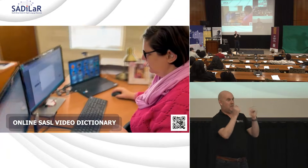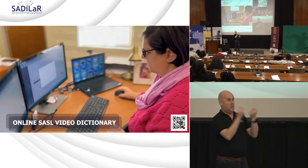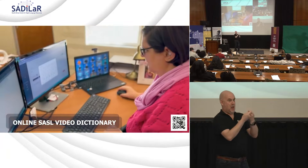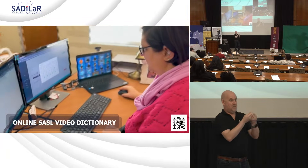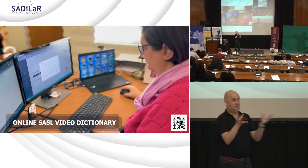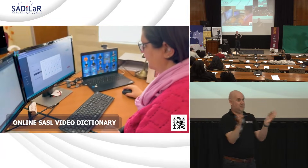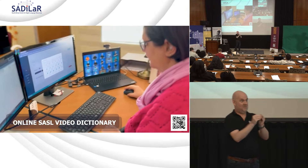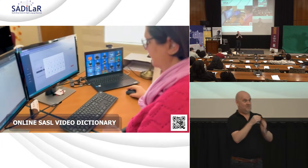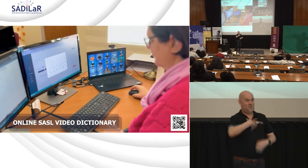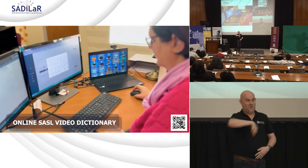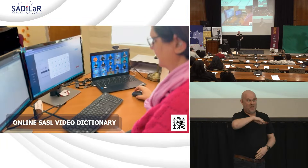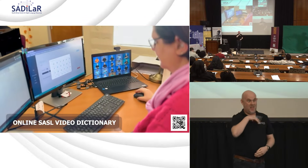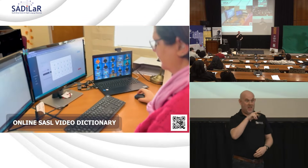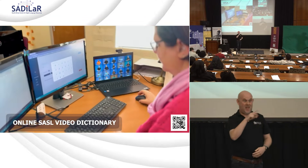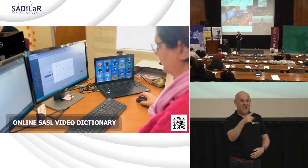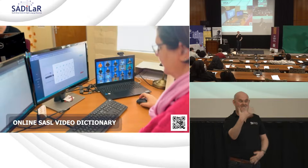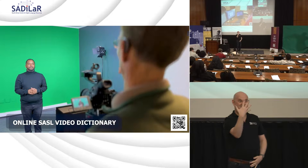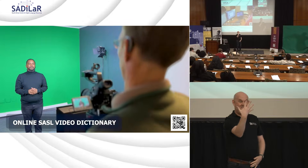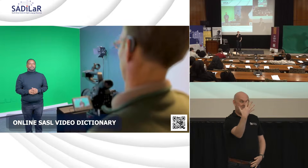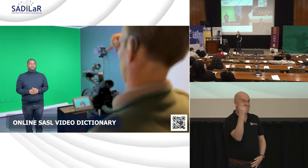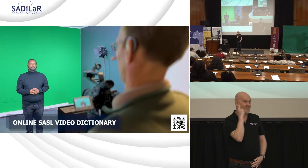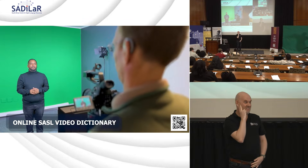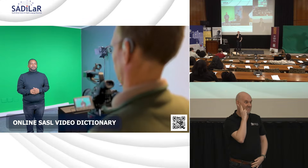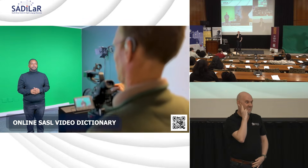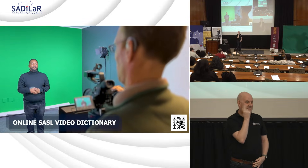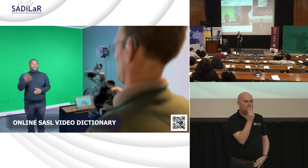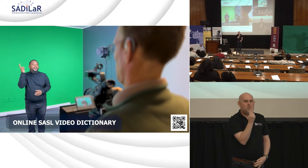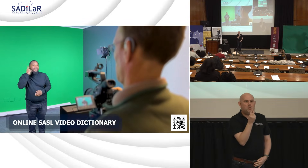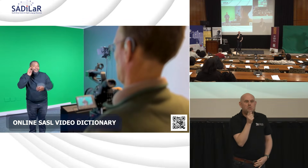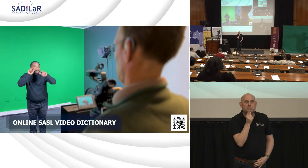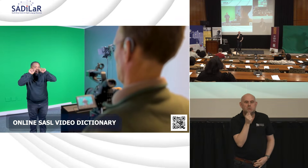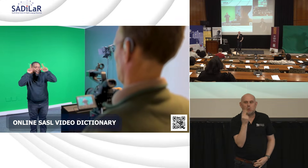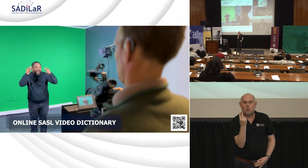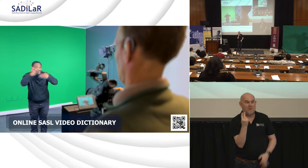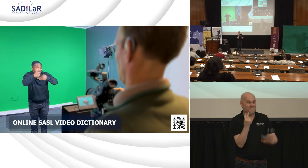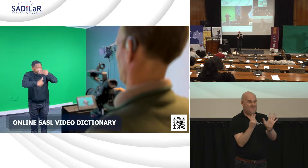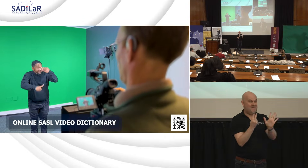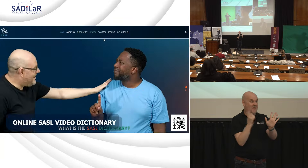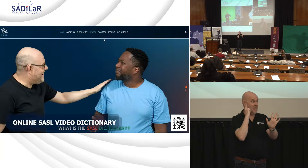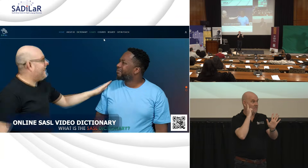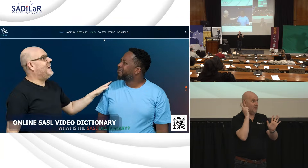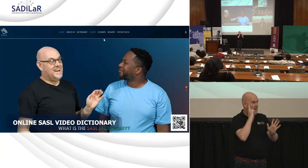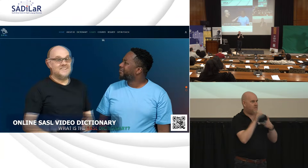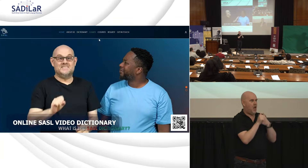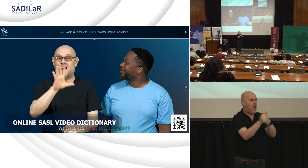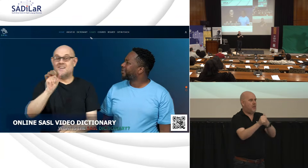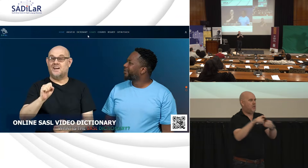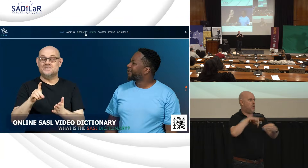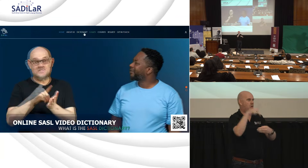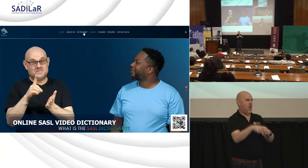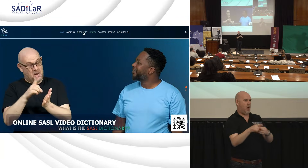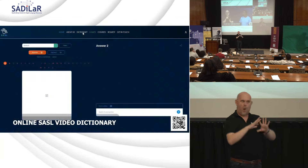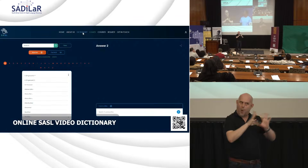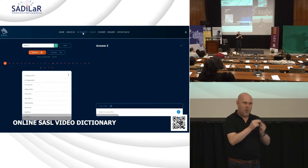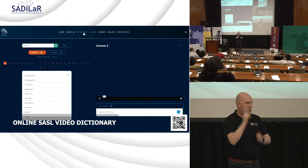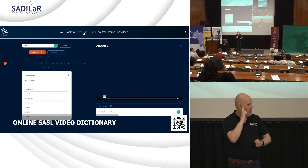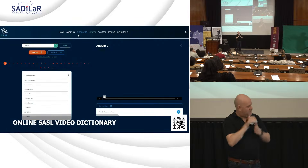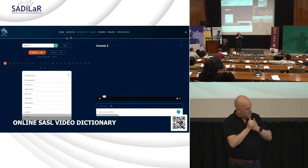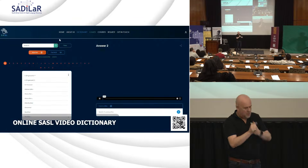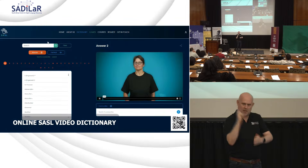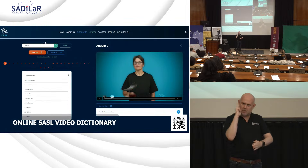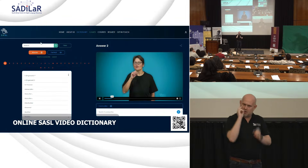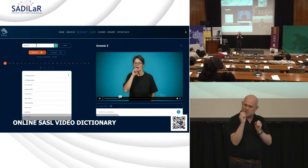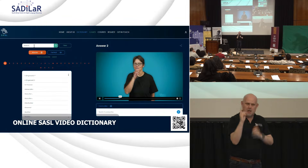document. Our team, we have 5 deaf staff members and only 2 hearing people, and this project